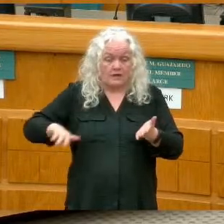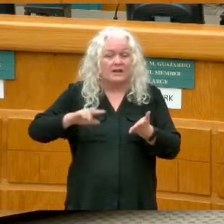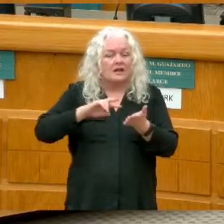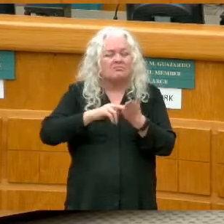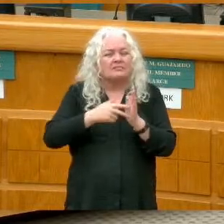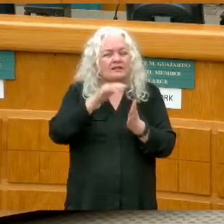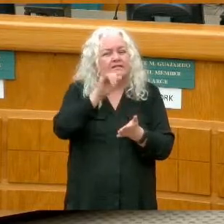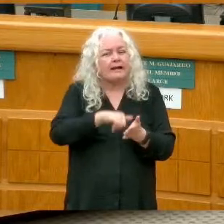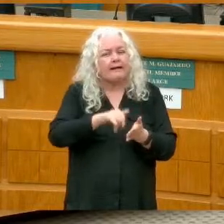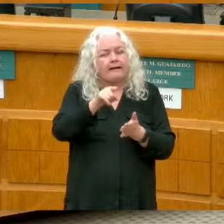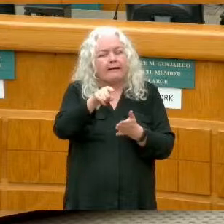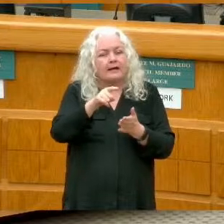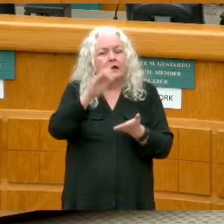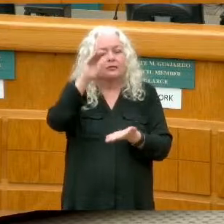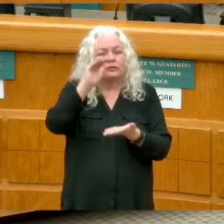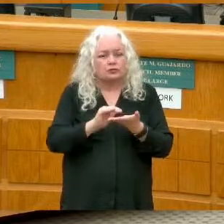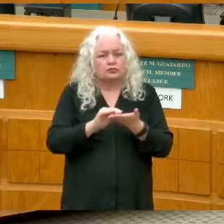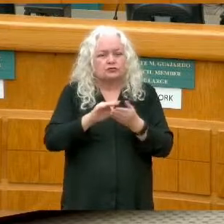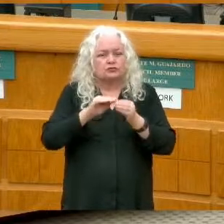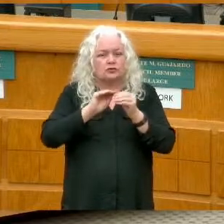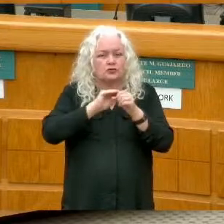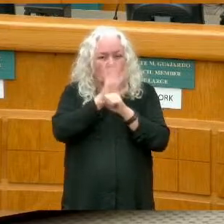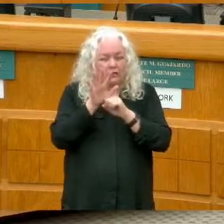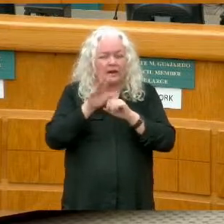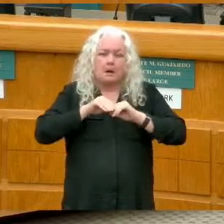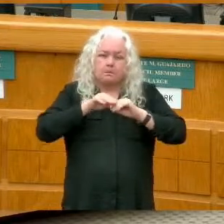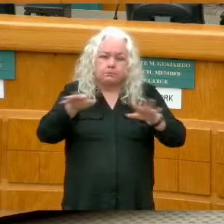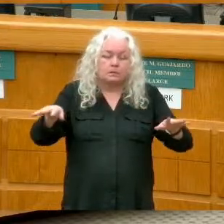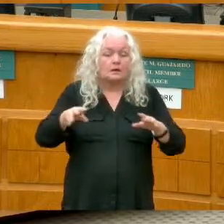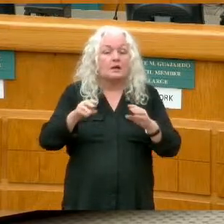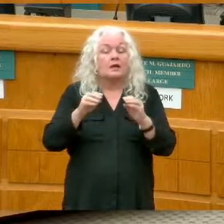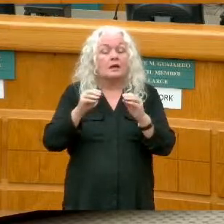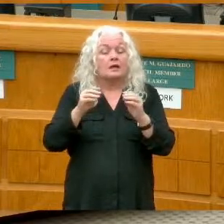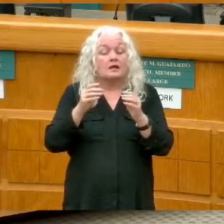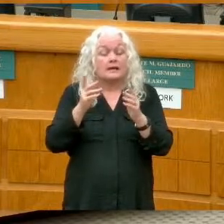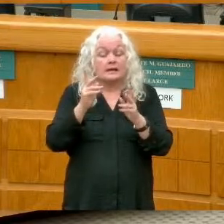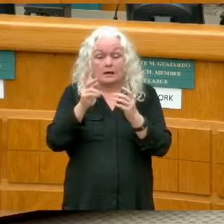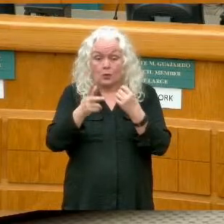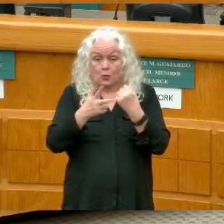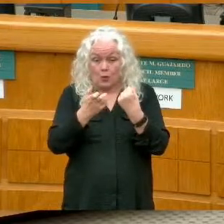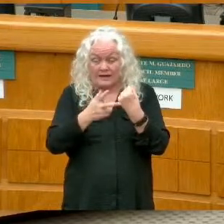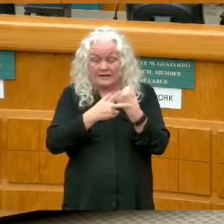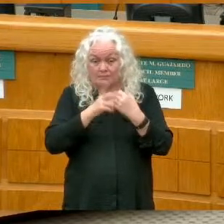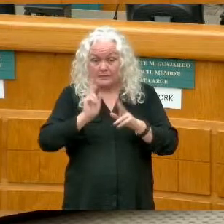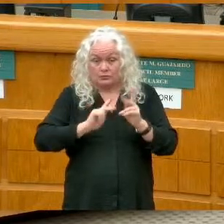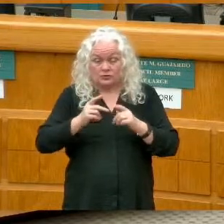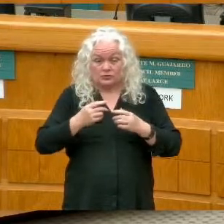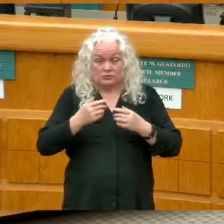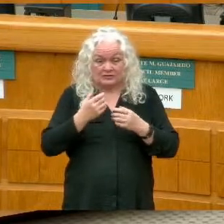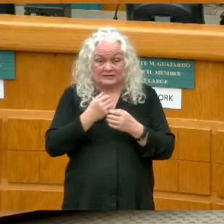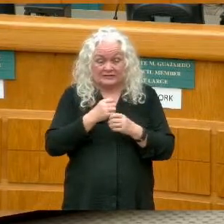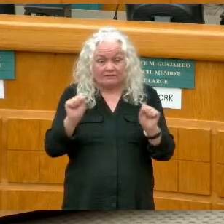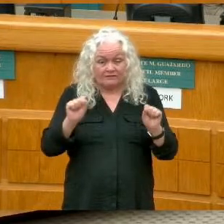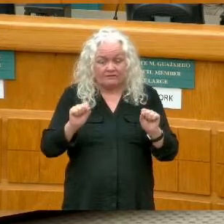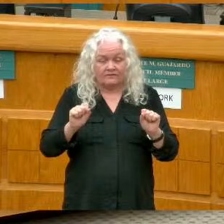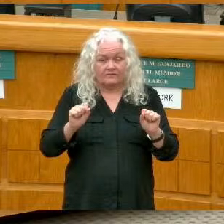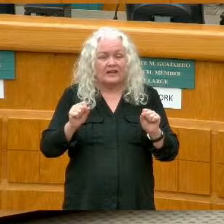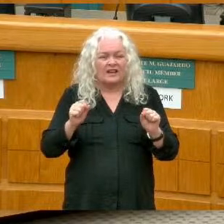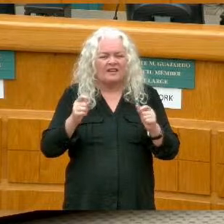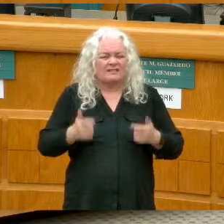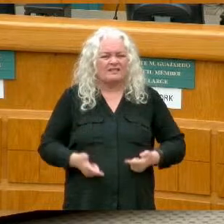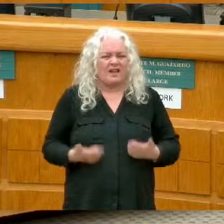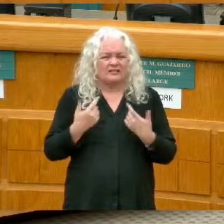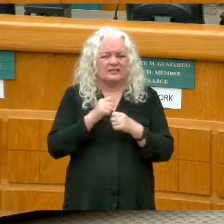to reduce the spread of COVID and keep people safe and save lives. So you can get a whole list of that on the governor's website.